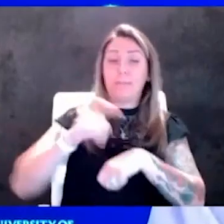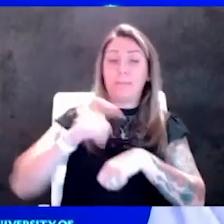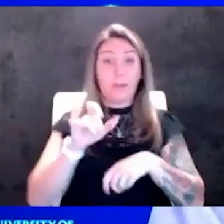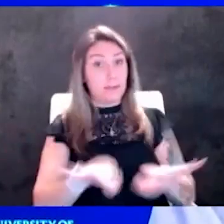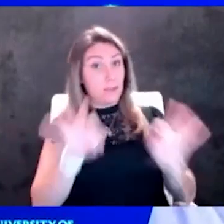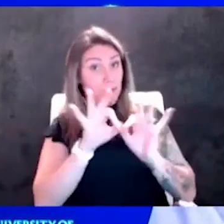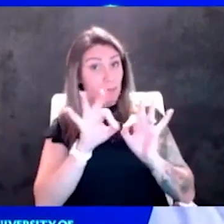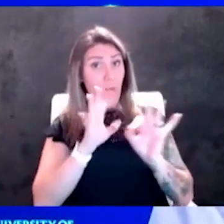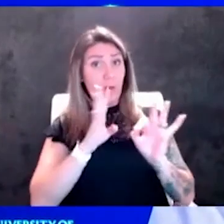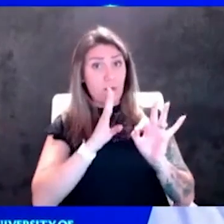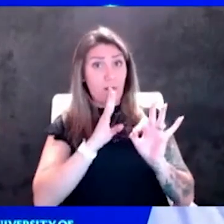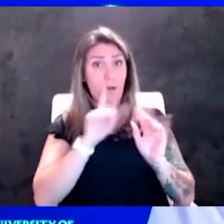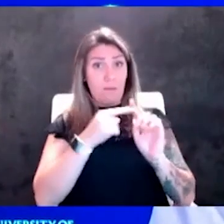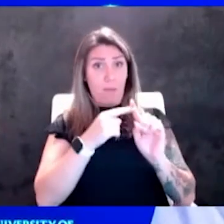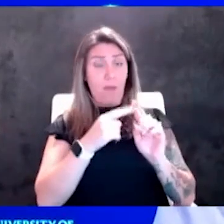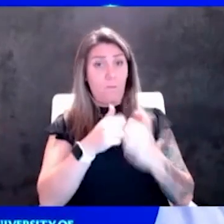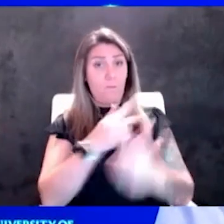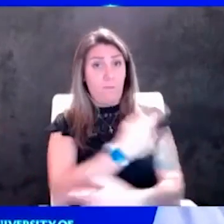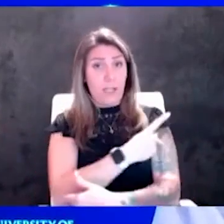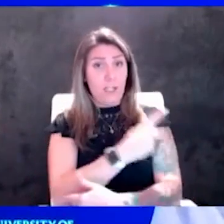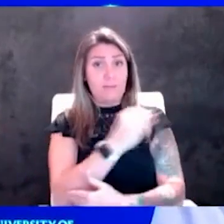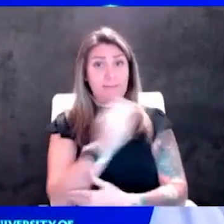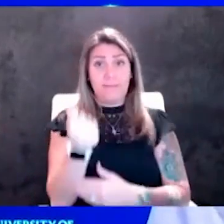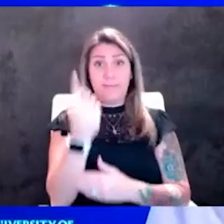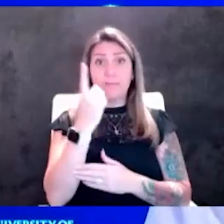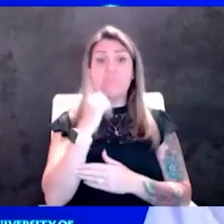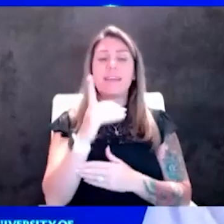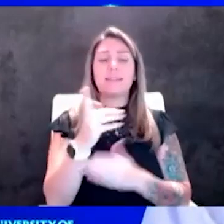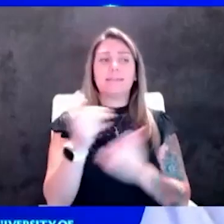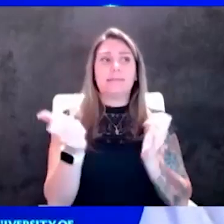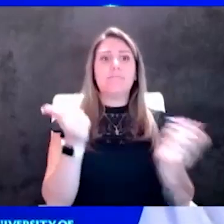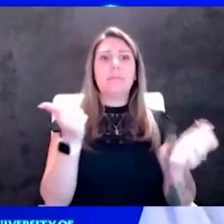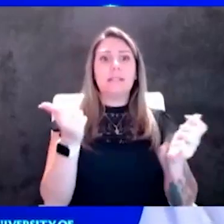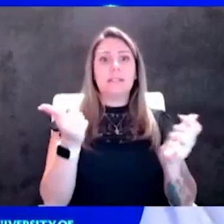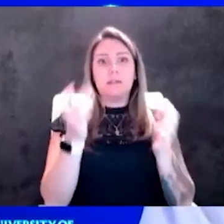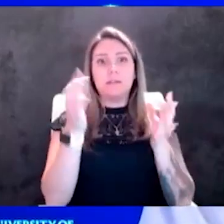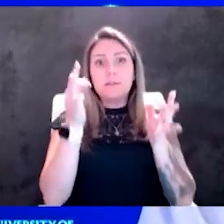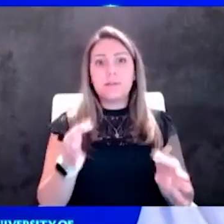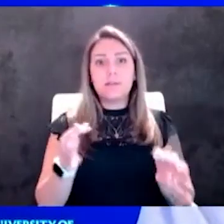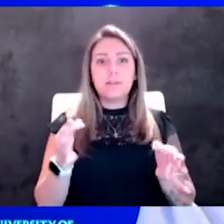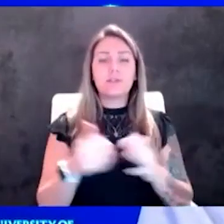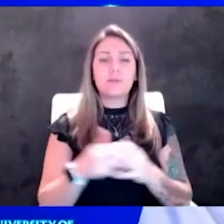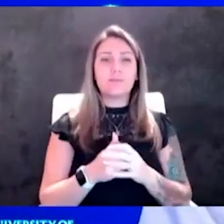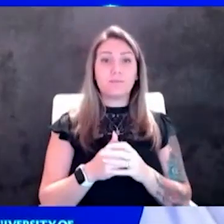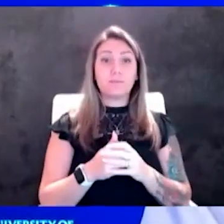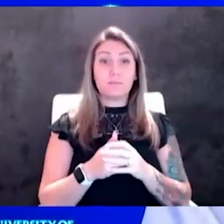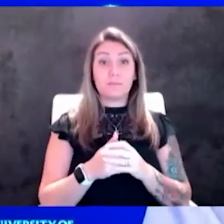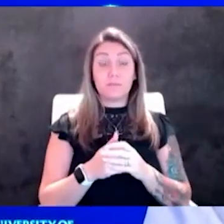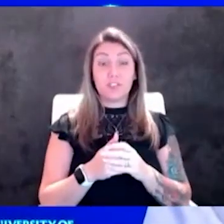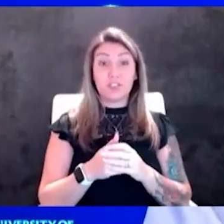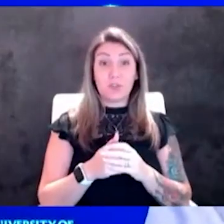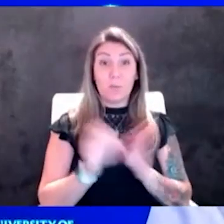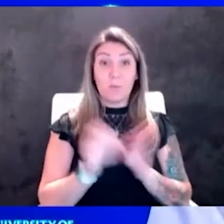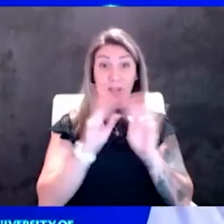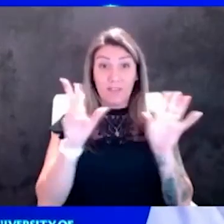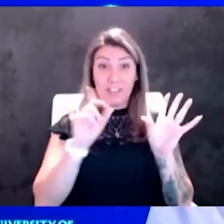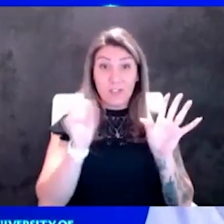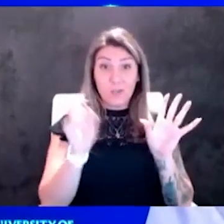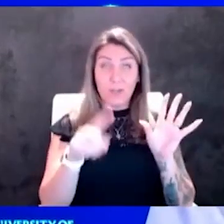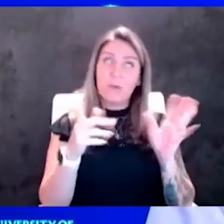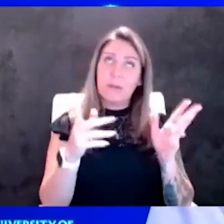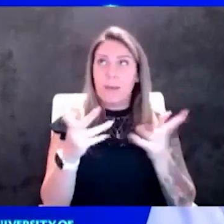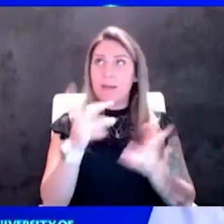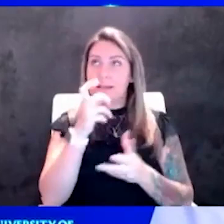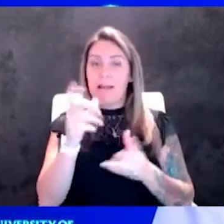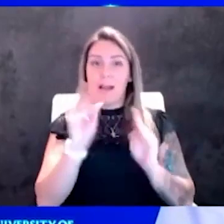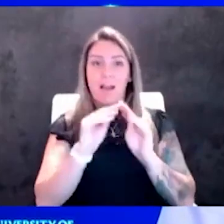let them understand. So that is one of my biggest decisions, and one very obvious question, but not so obvious, that we always ask, my